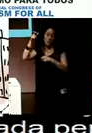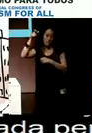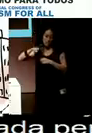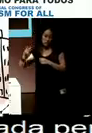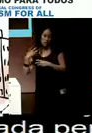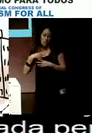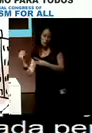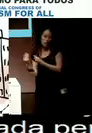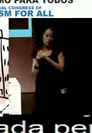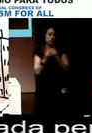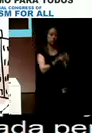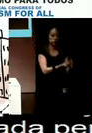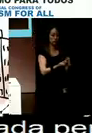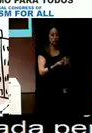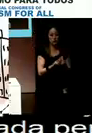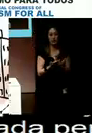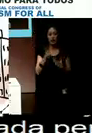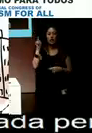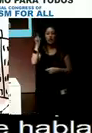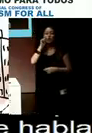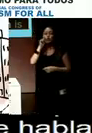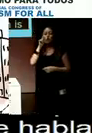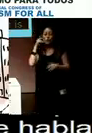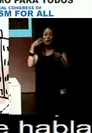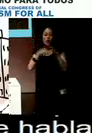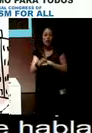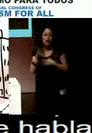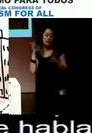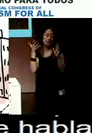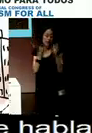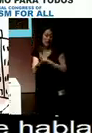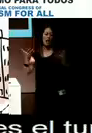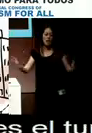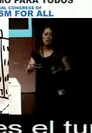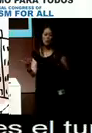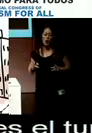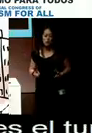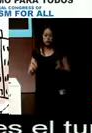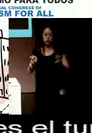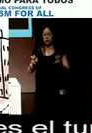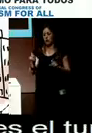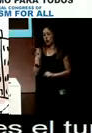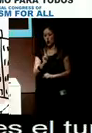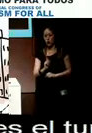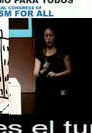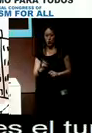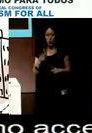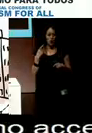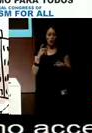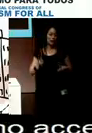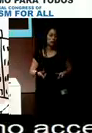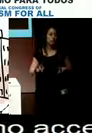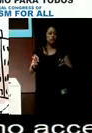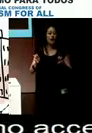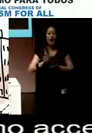innovation. Innovation is very important. Innovation does not come alone. If you foster innovation, you foster growth.